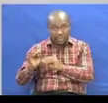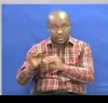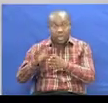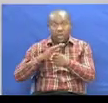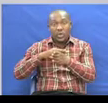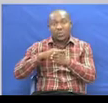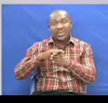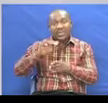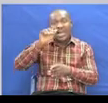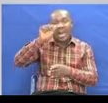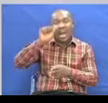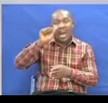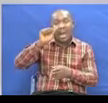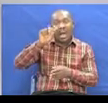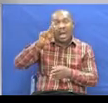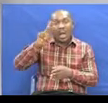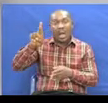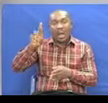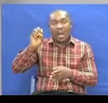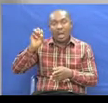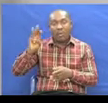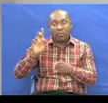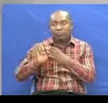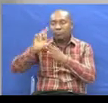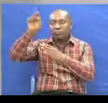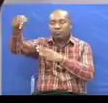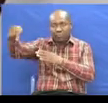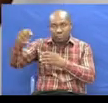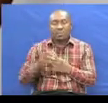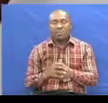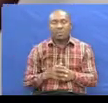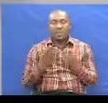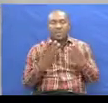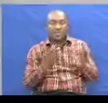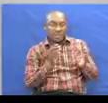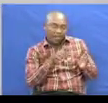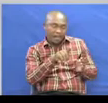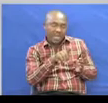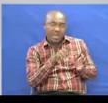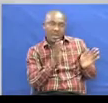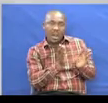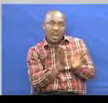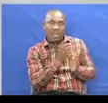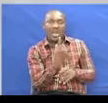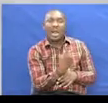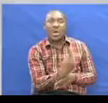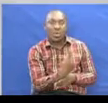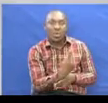Okay? So here you are going to remain with p. So if here is going to